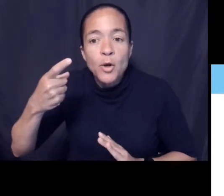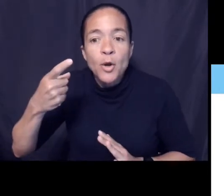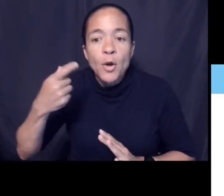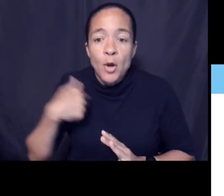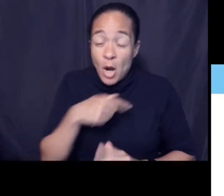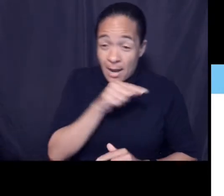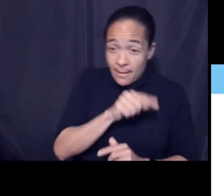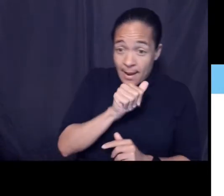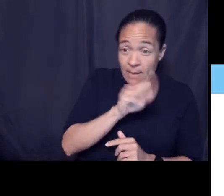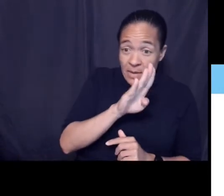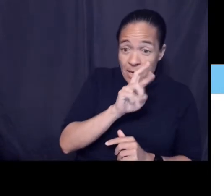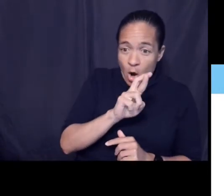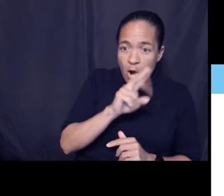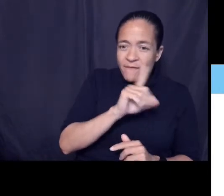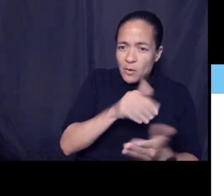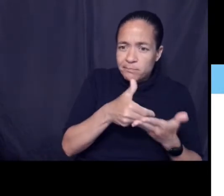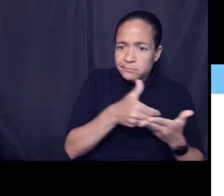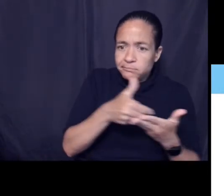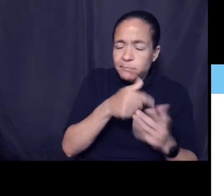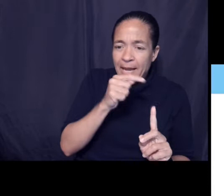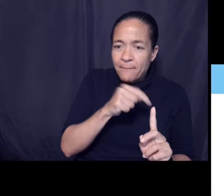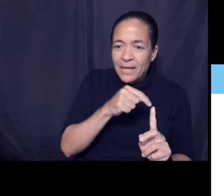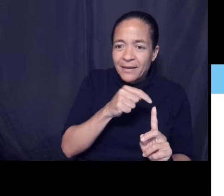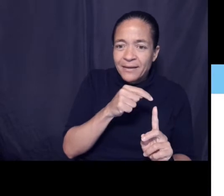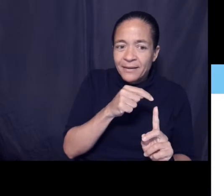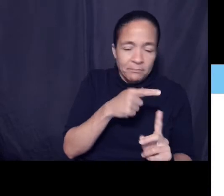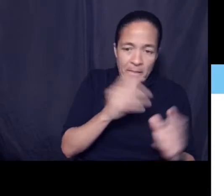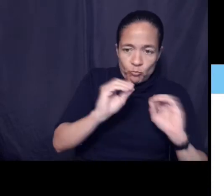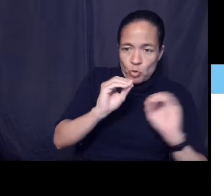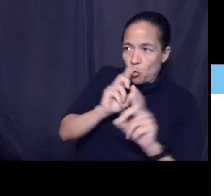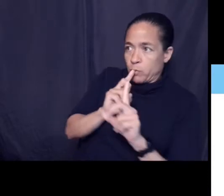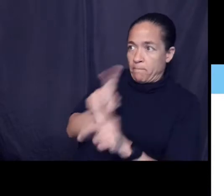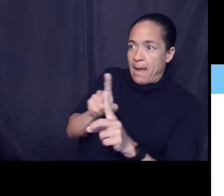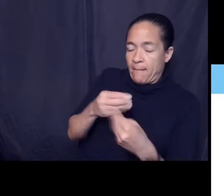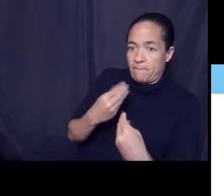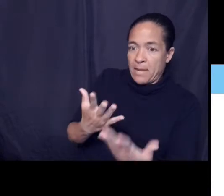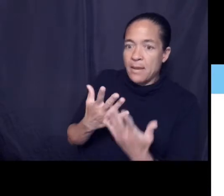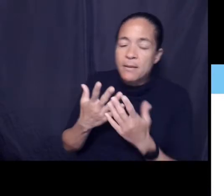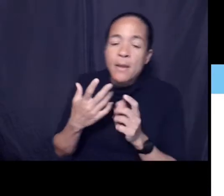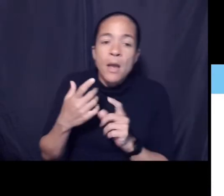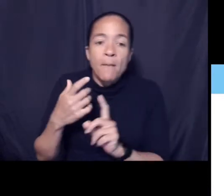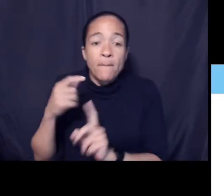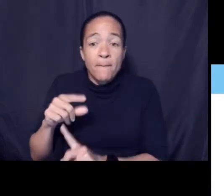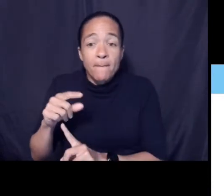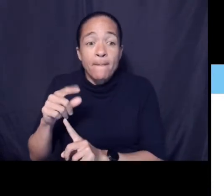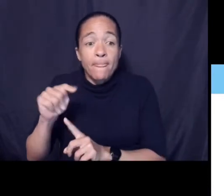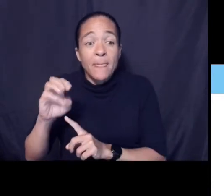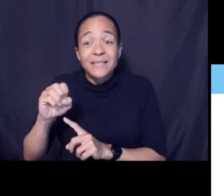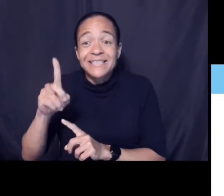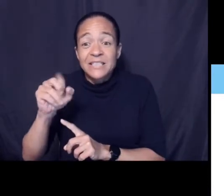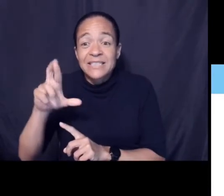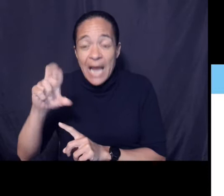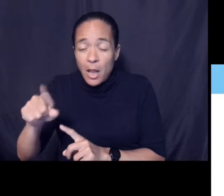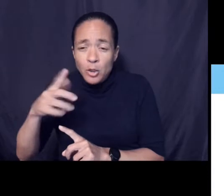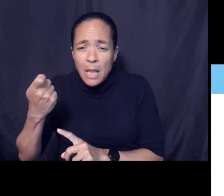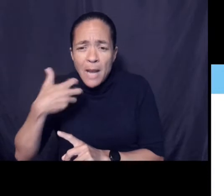test like ABR, where the child does not have to provide any kind of response, and we estimate the audiogram,